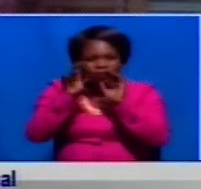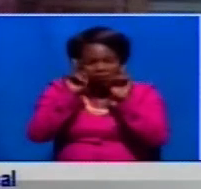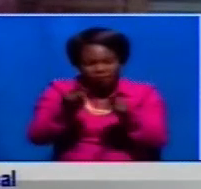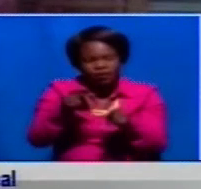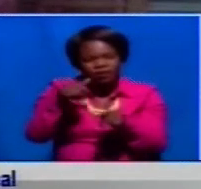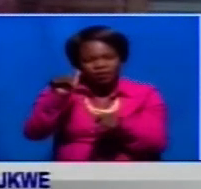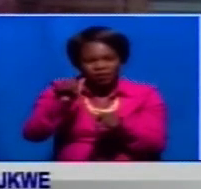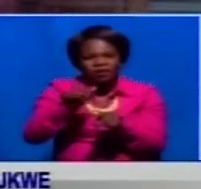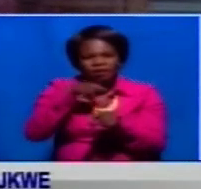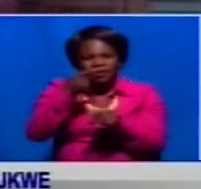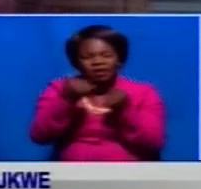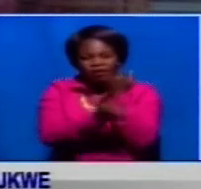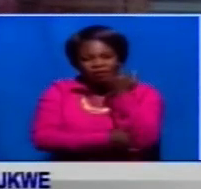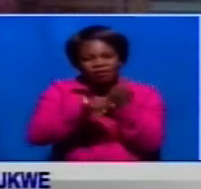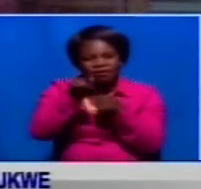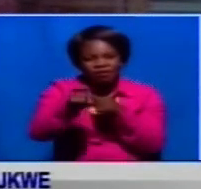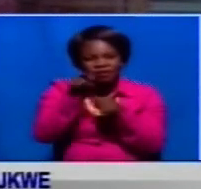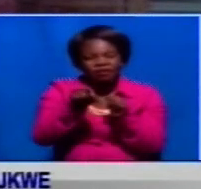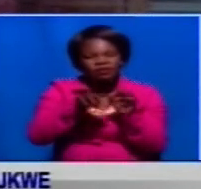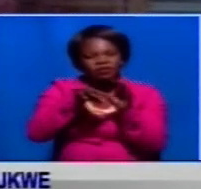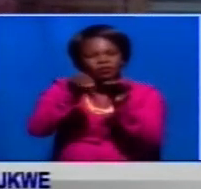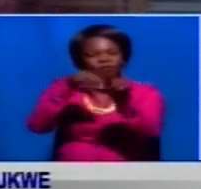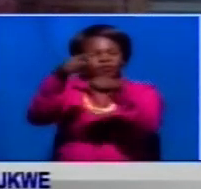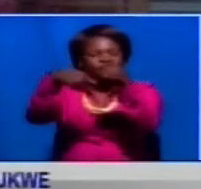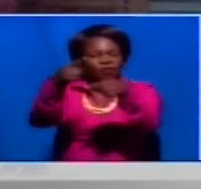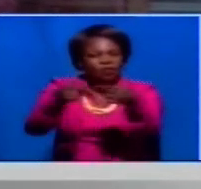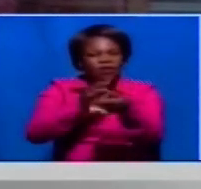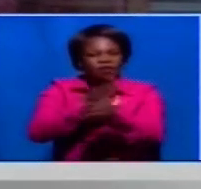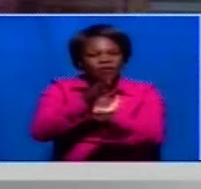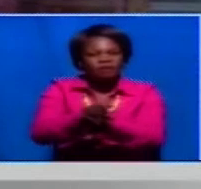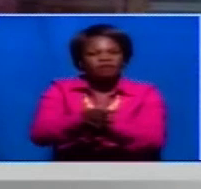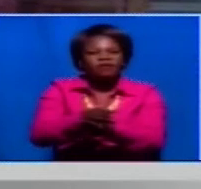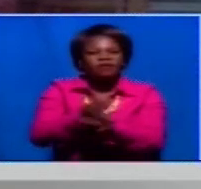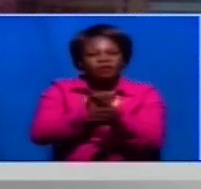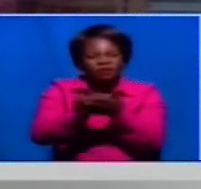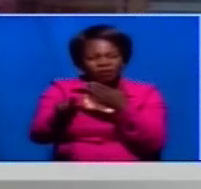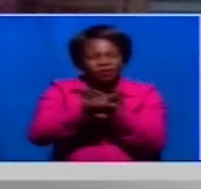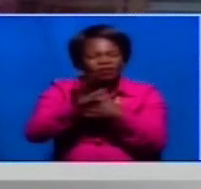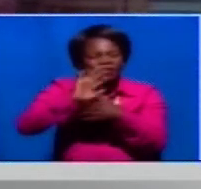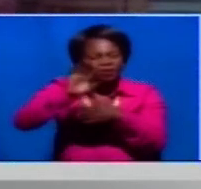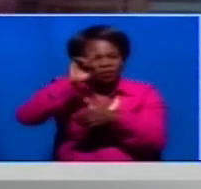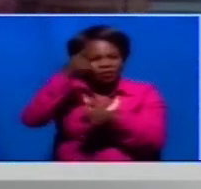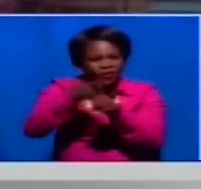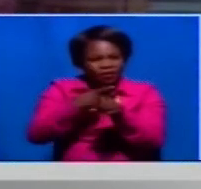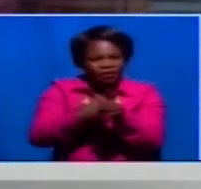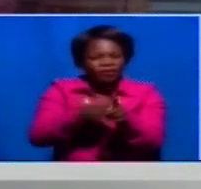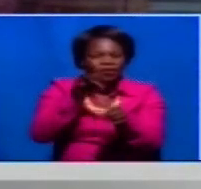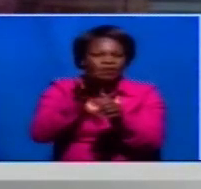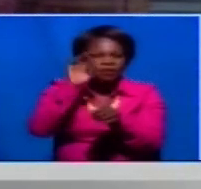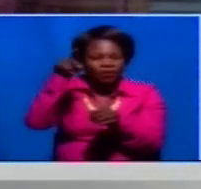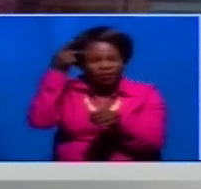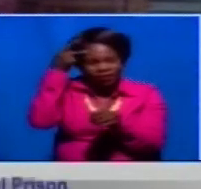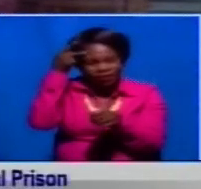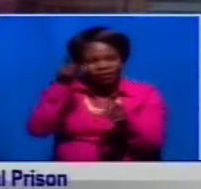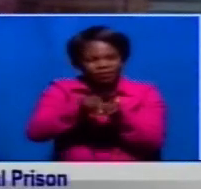Sichone says the country needs to move on after almost 1 month of politicking. And the Forum for Democracy